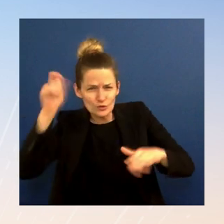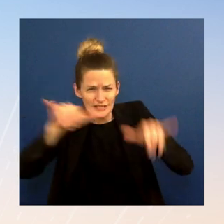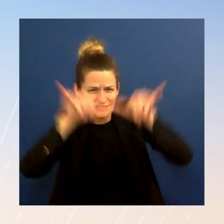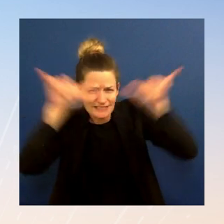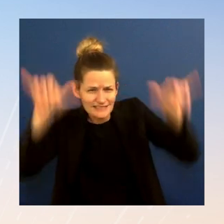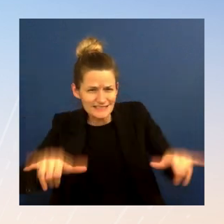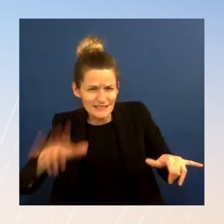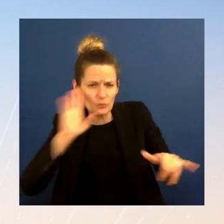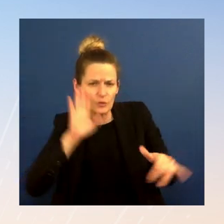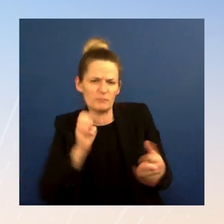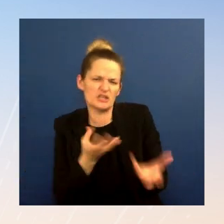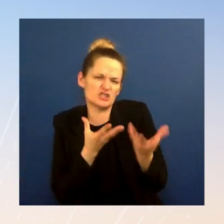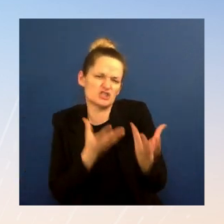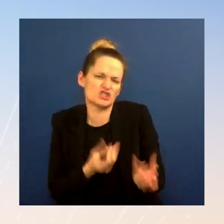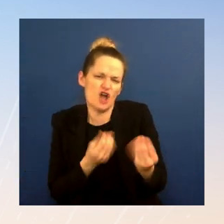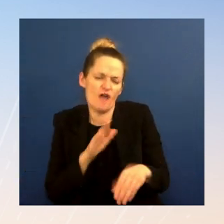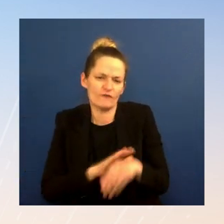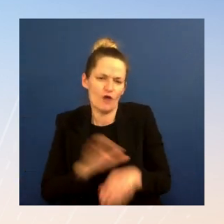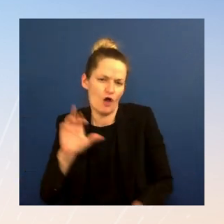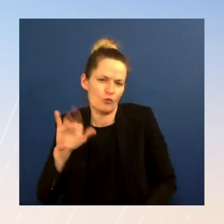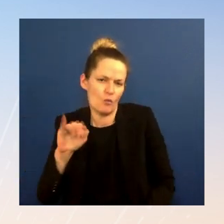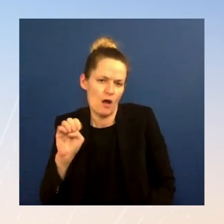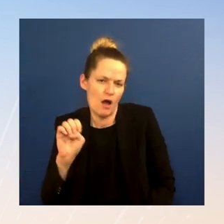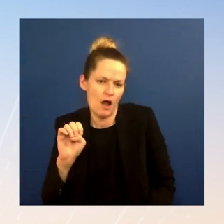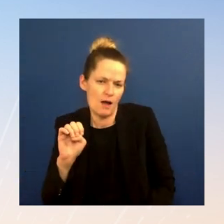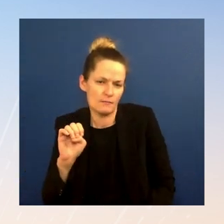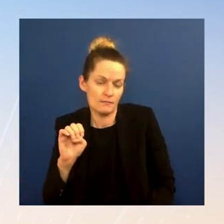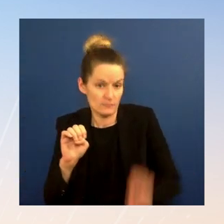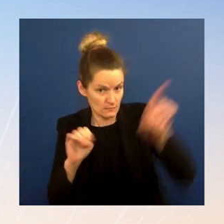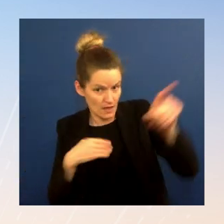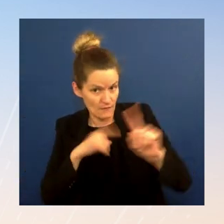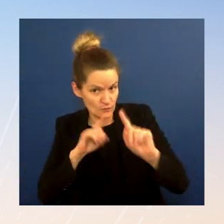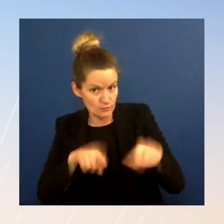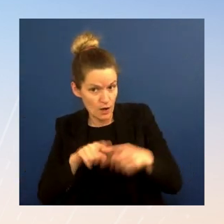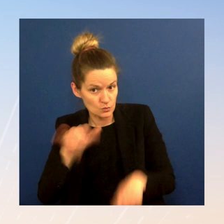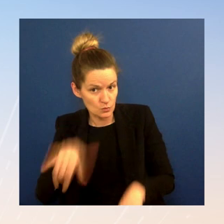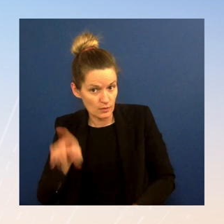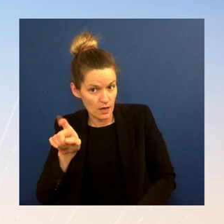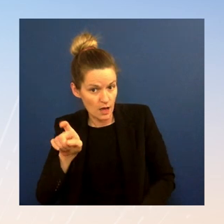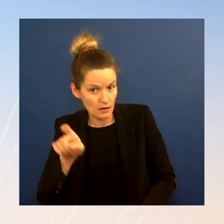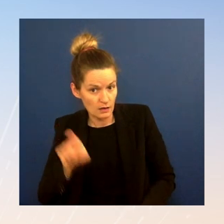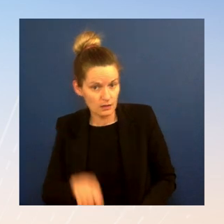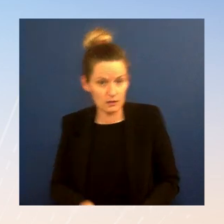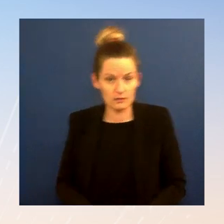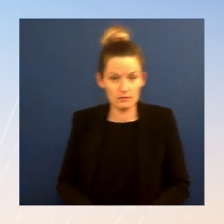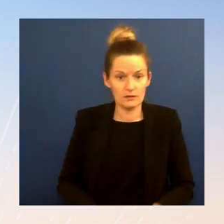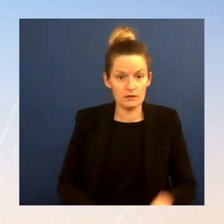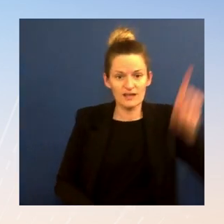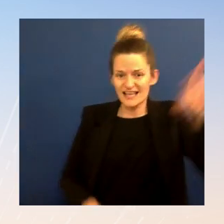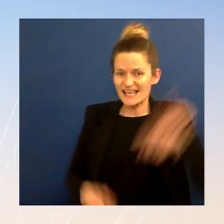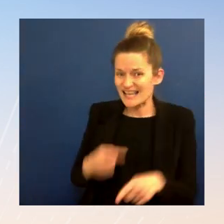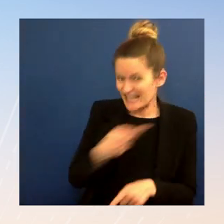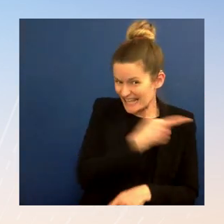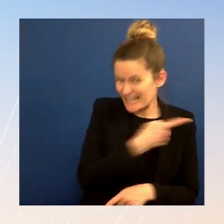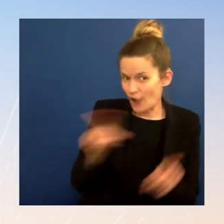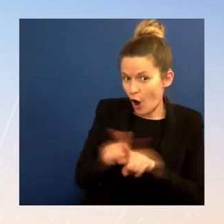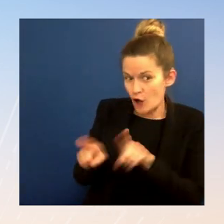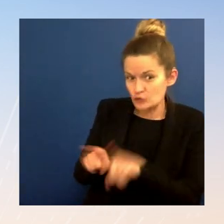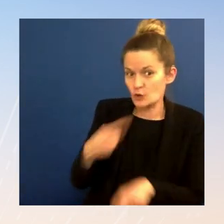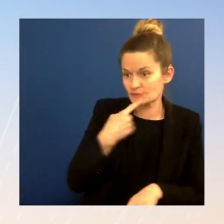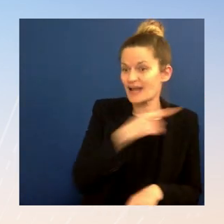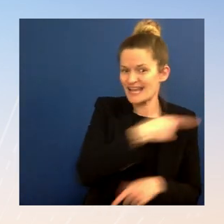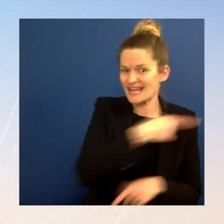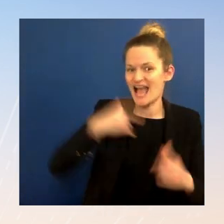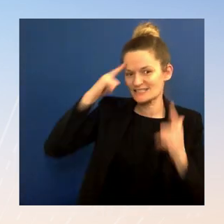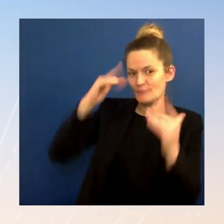votes. What I would say, though, because there are others in the Senate who have made faulty accusations